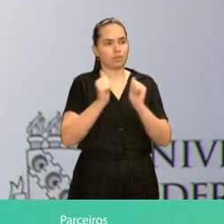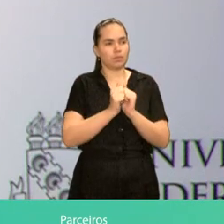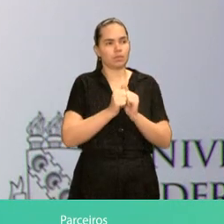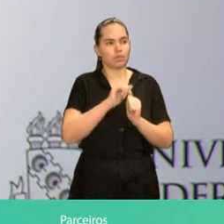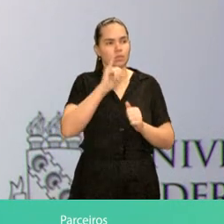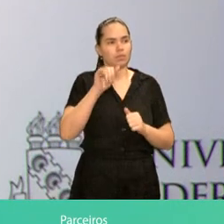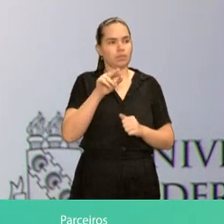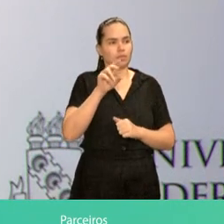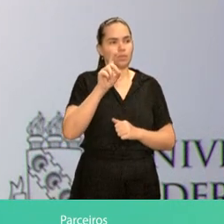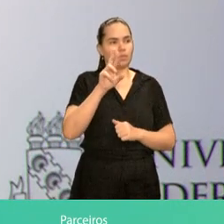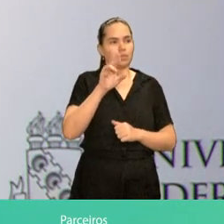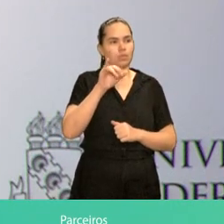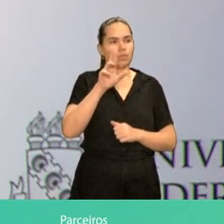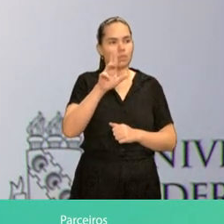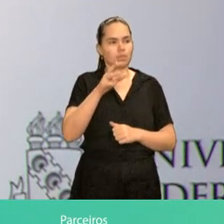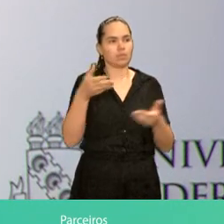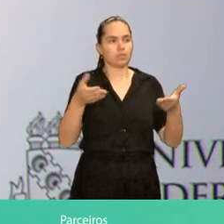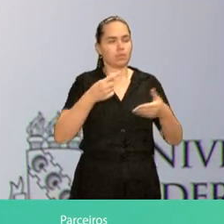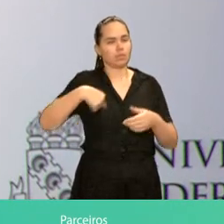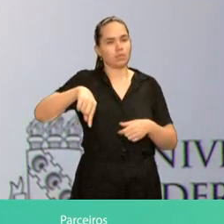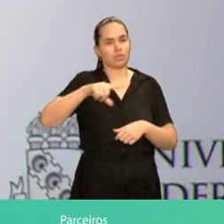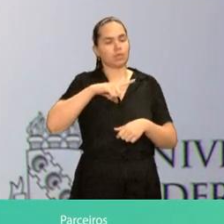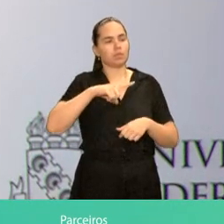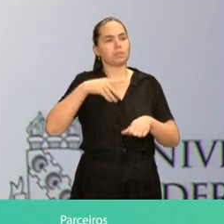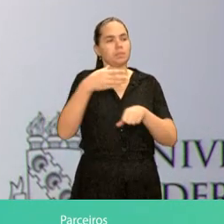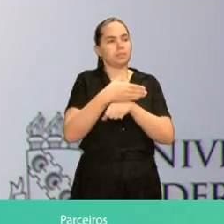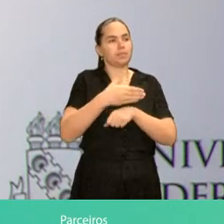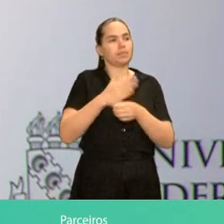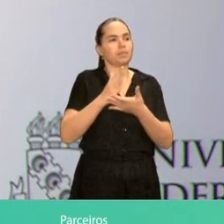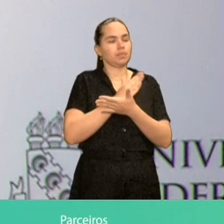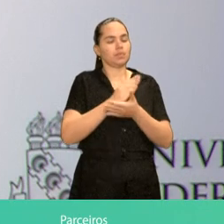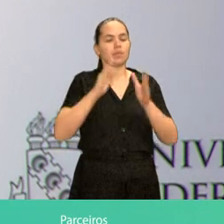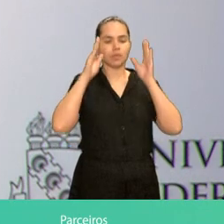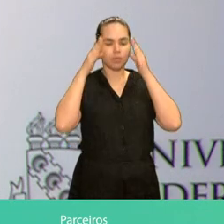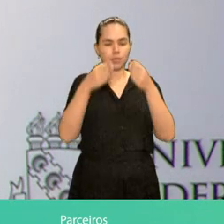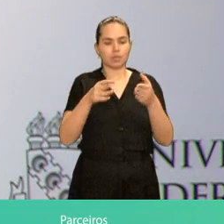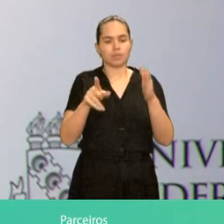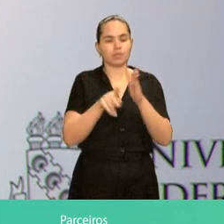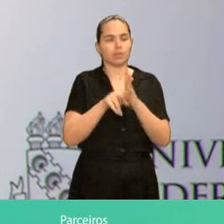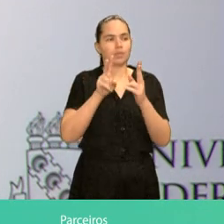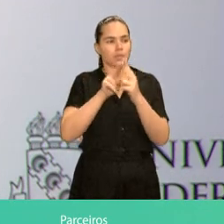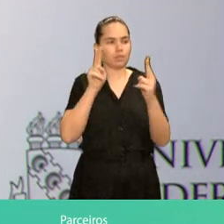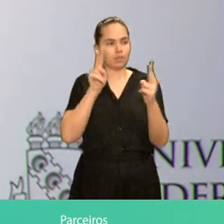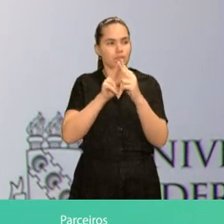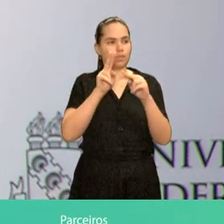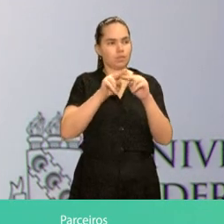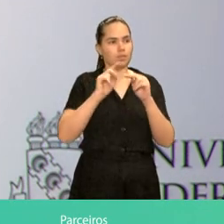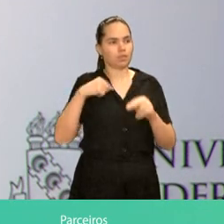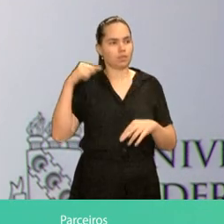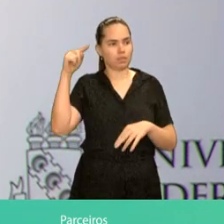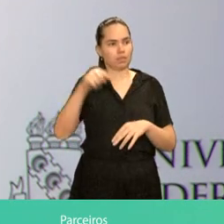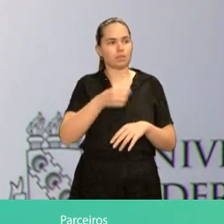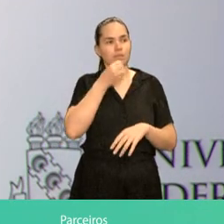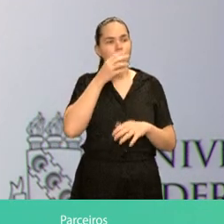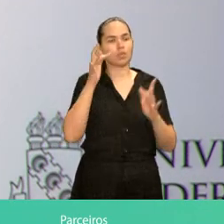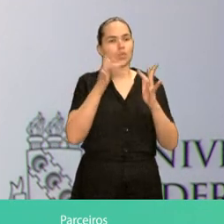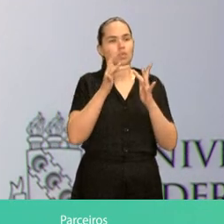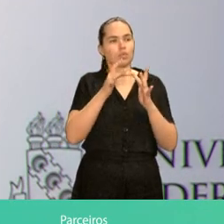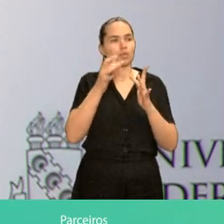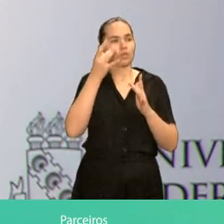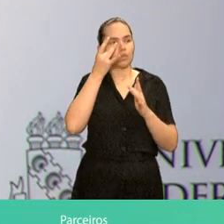meet her in person together with Dr. Jurandir Picanso. We've been participating